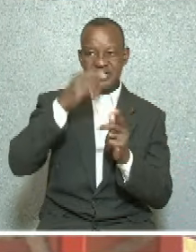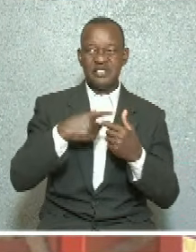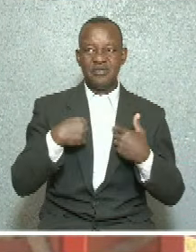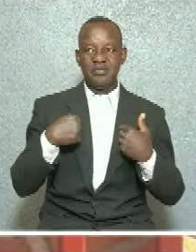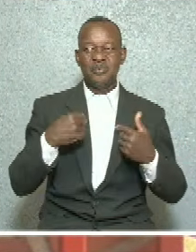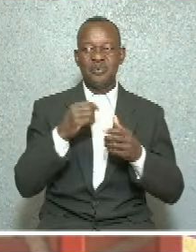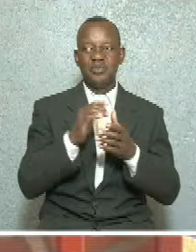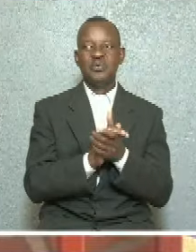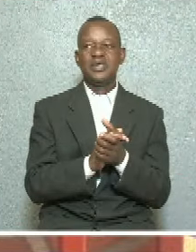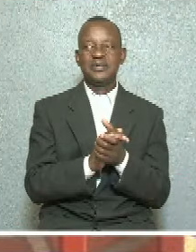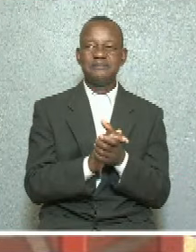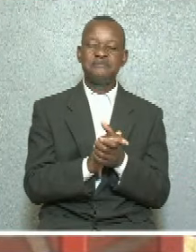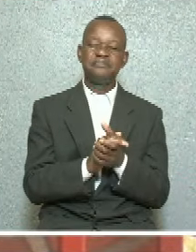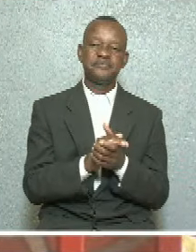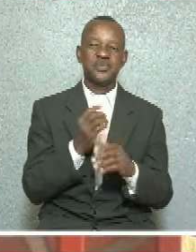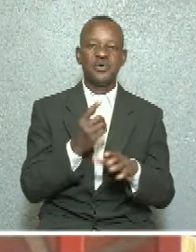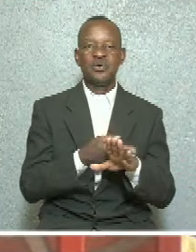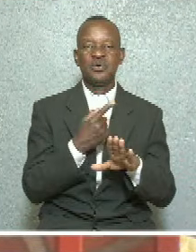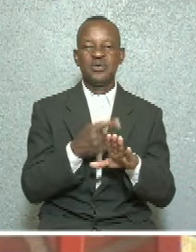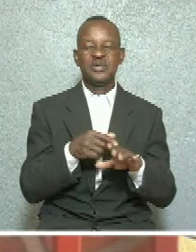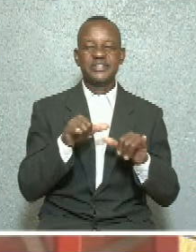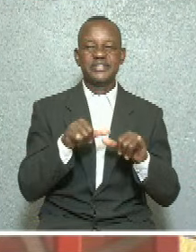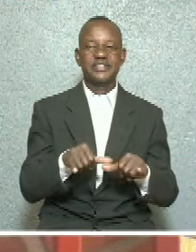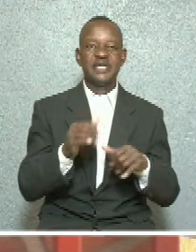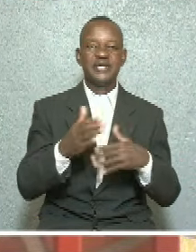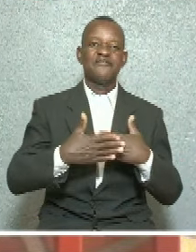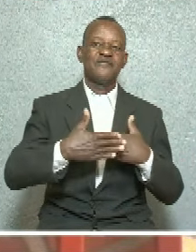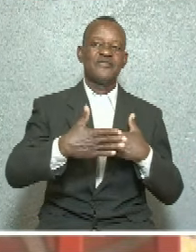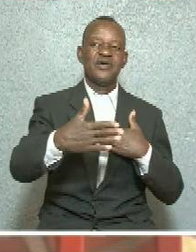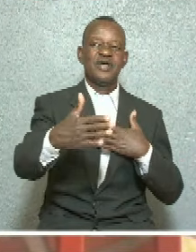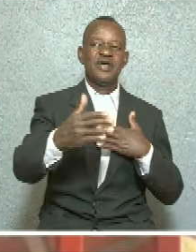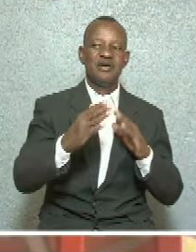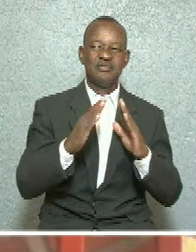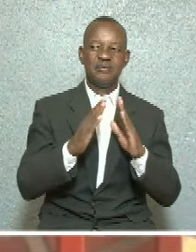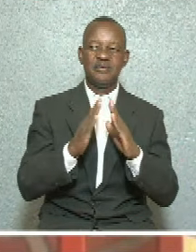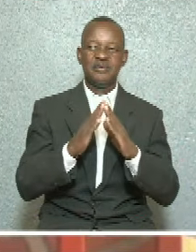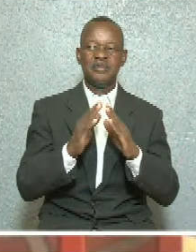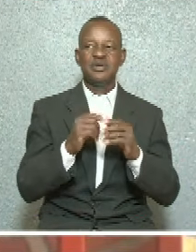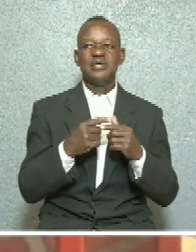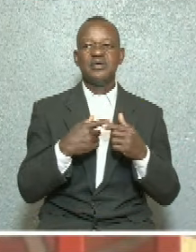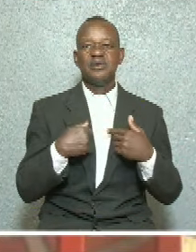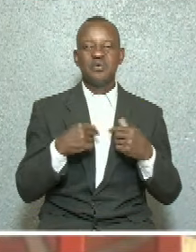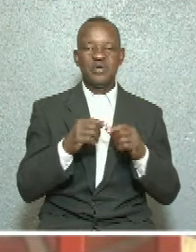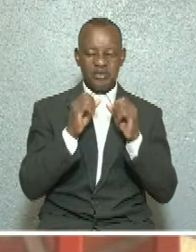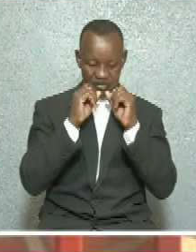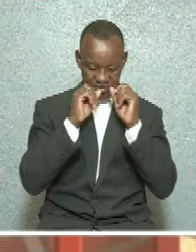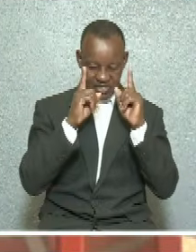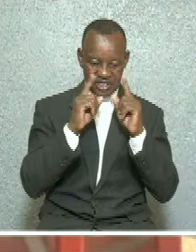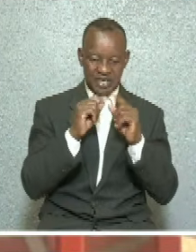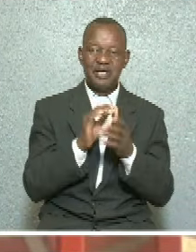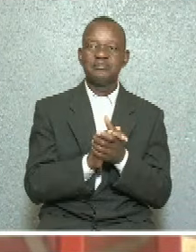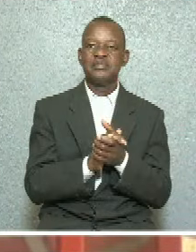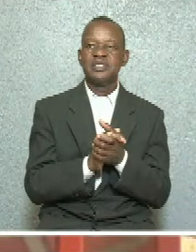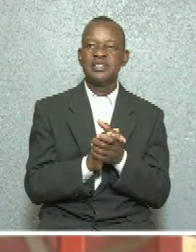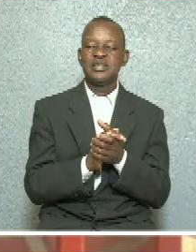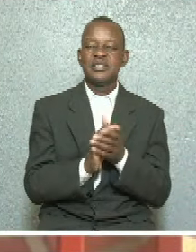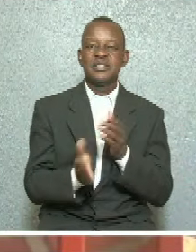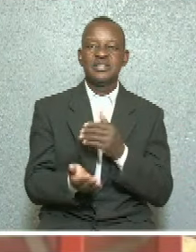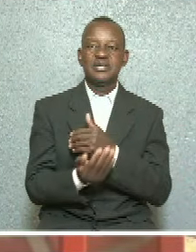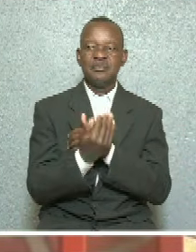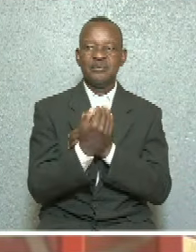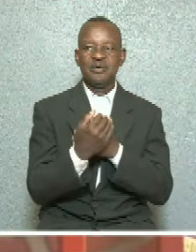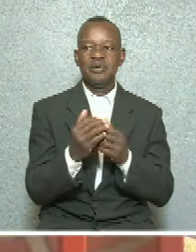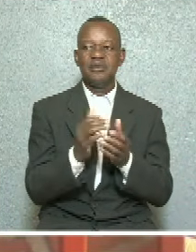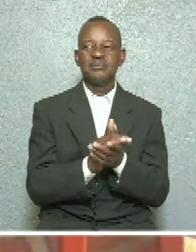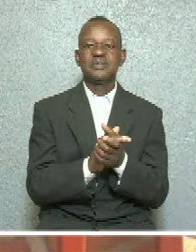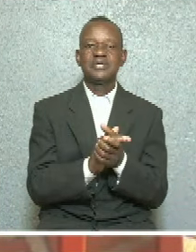home, because for the most part we would leave, in the morning as a learner or as a school-going kid. You wake up